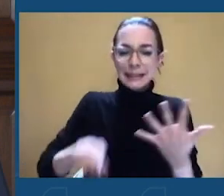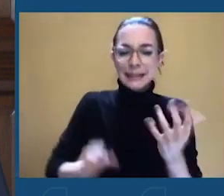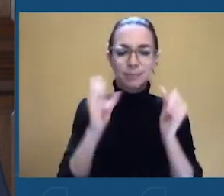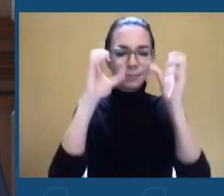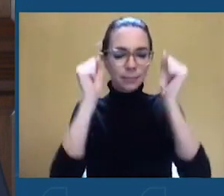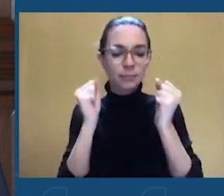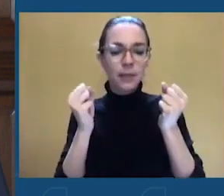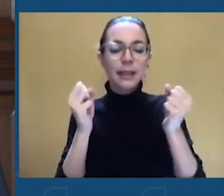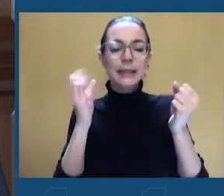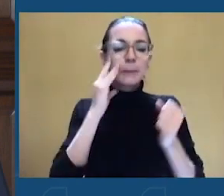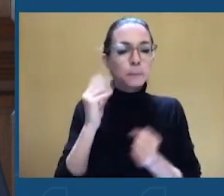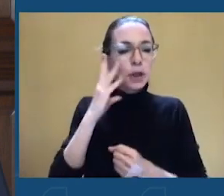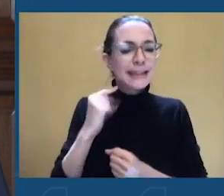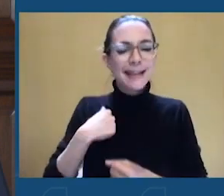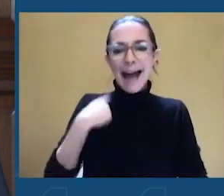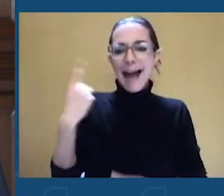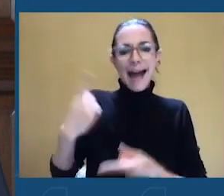in mind that